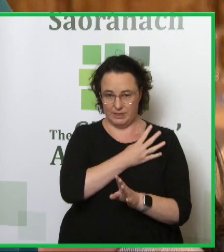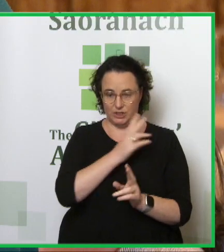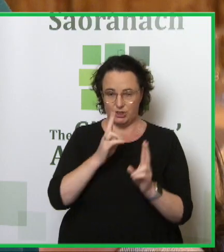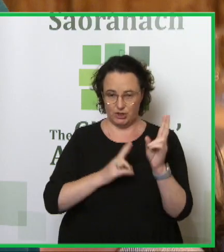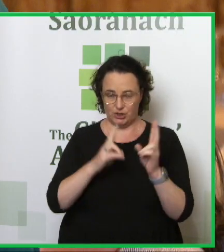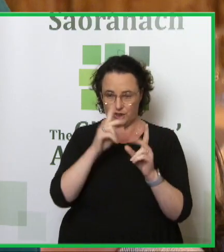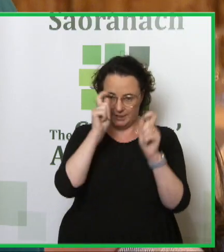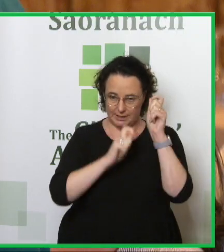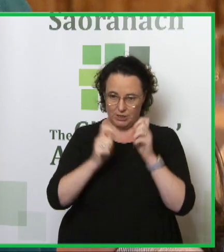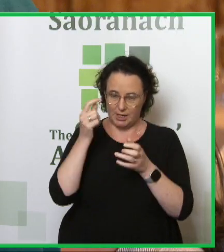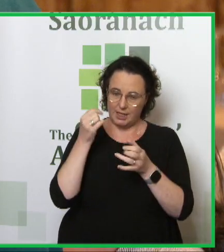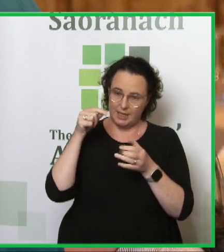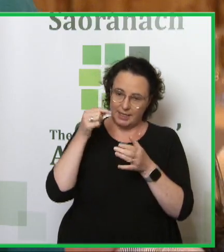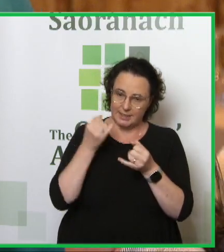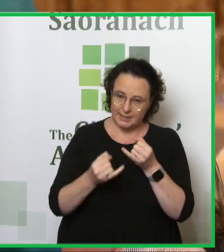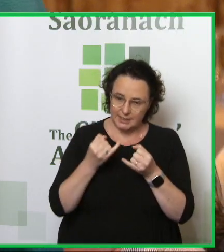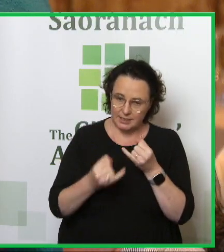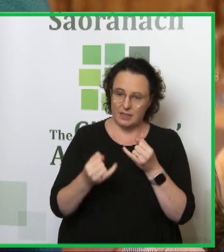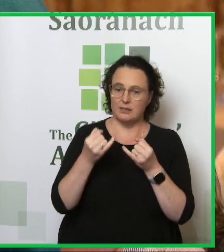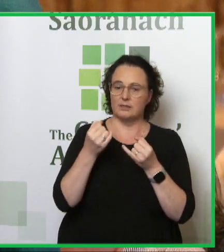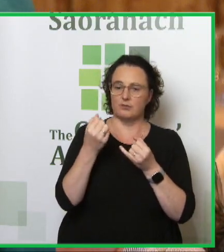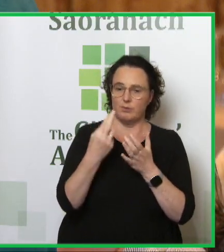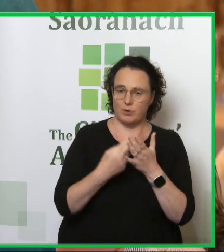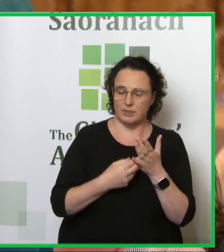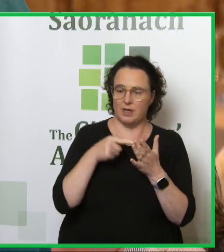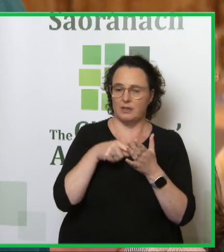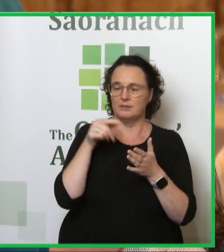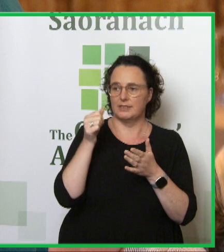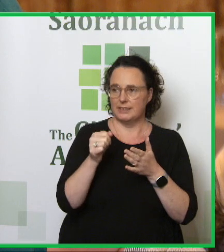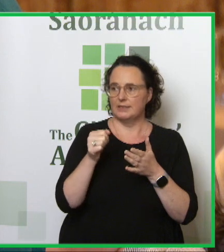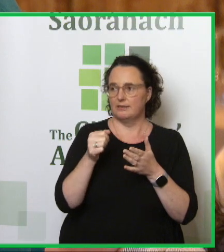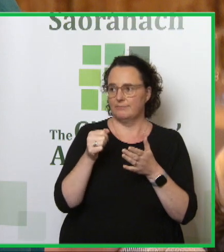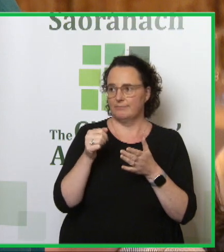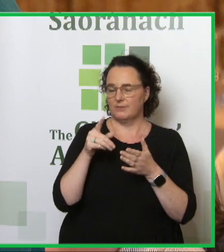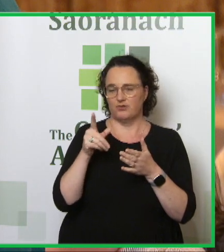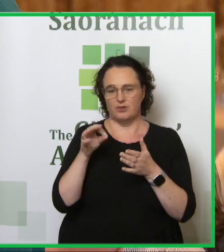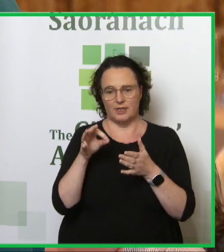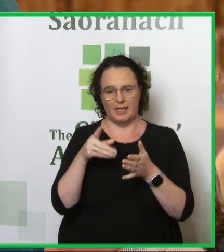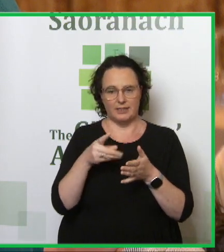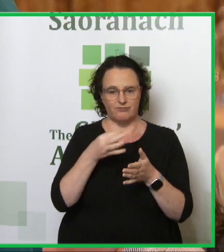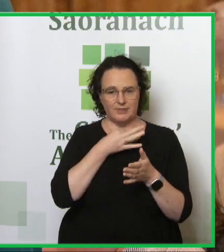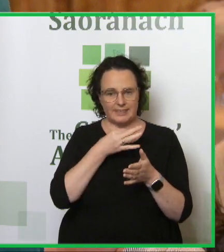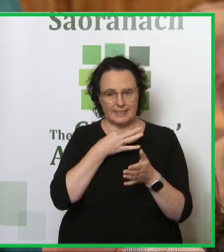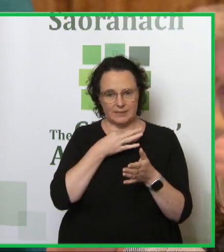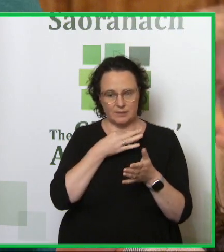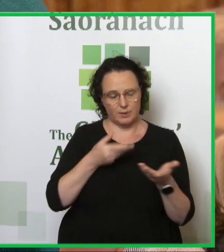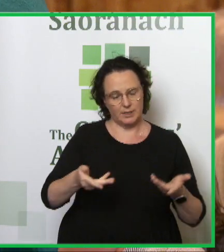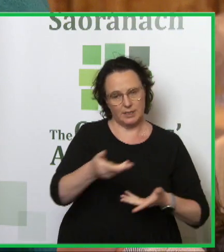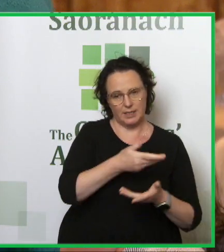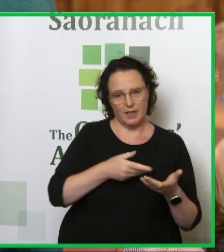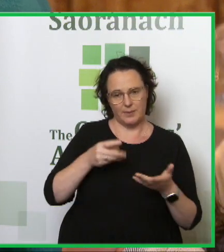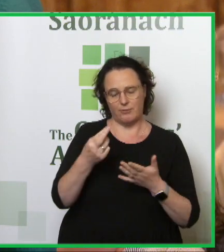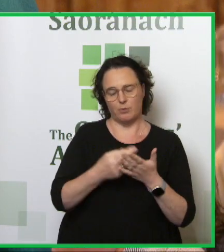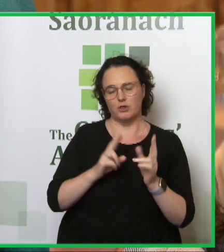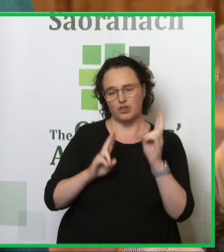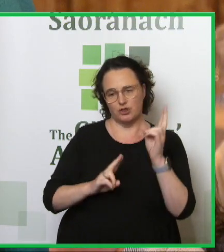detailed report on drug trends and emerging risks. At our table, we were just thinking that it should consider and also have that report